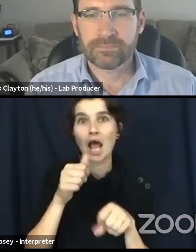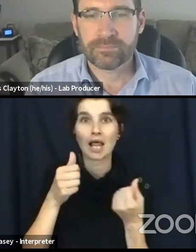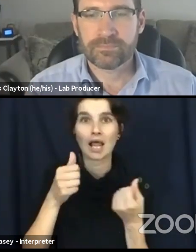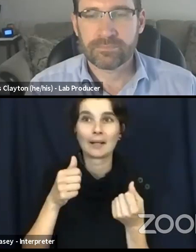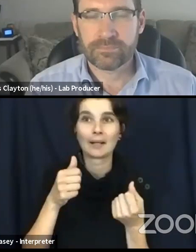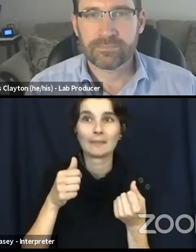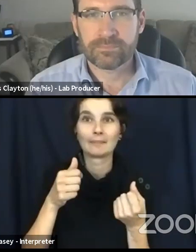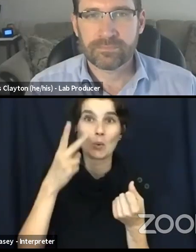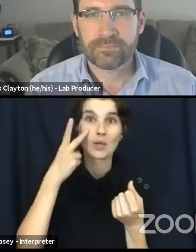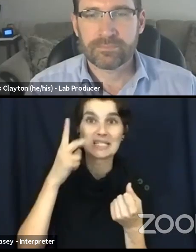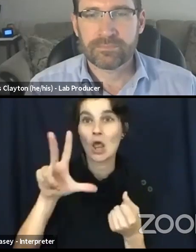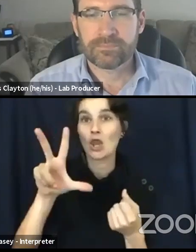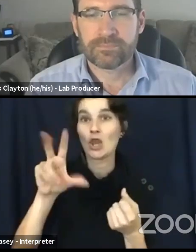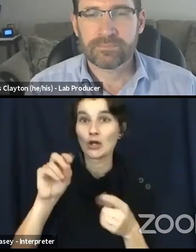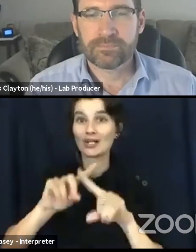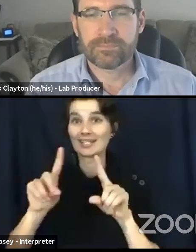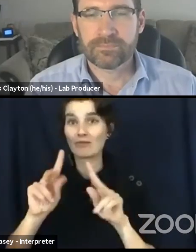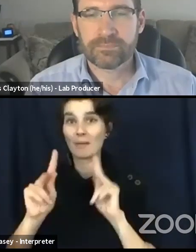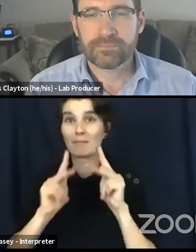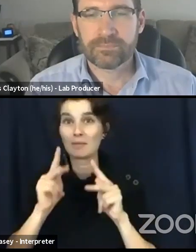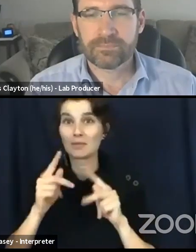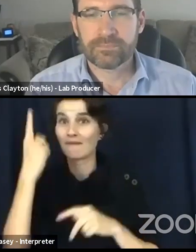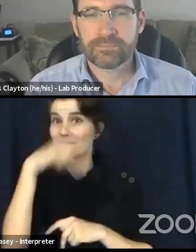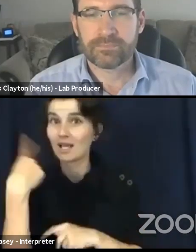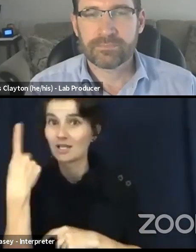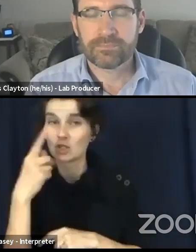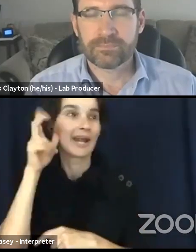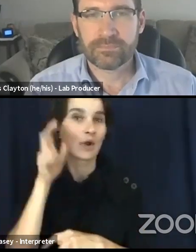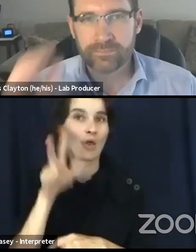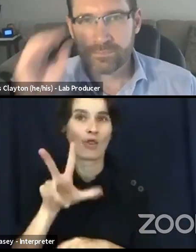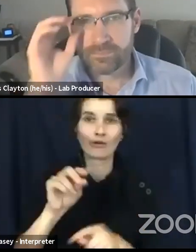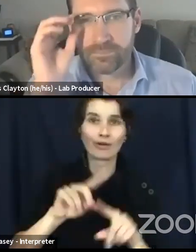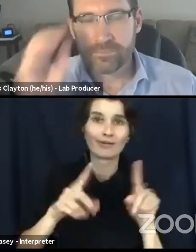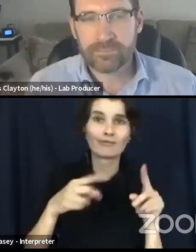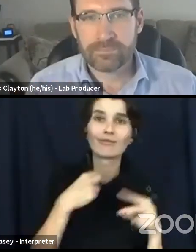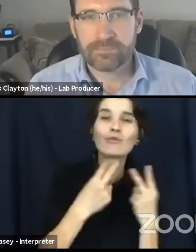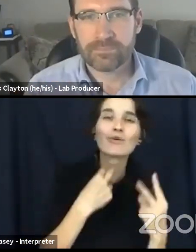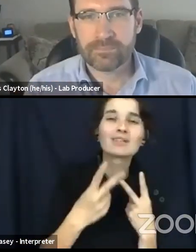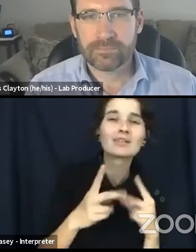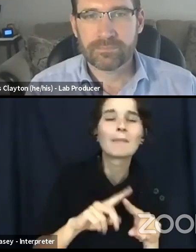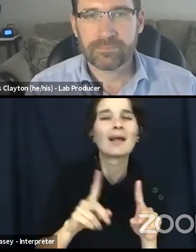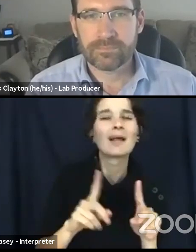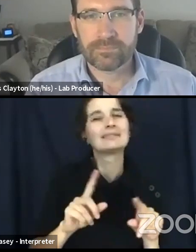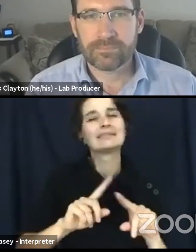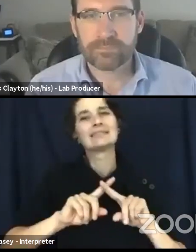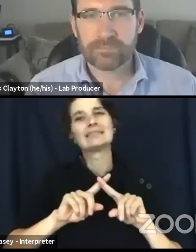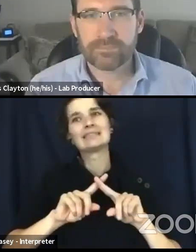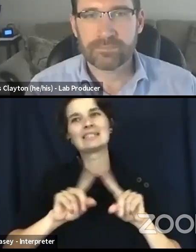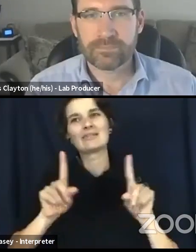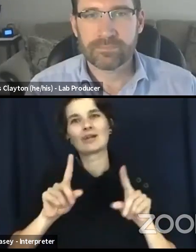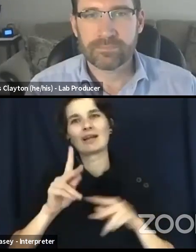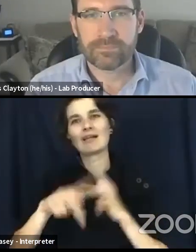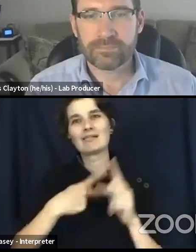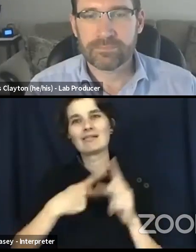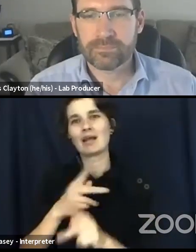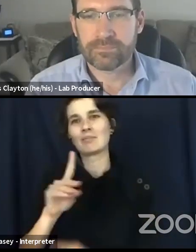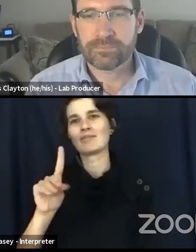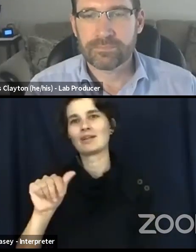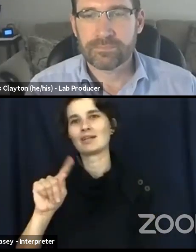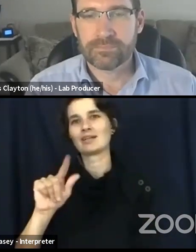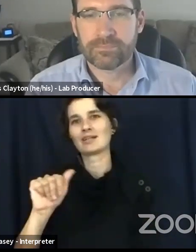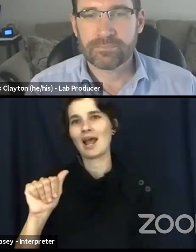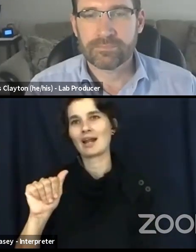different people's voices, but there's like a different level of data or a metadata that can get transmitted between